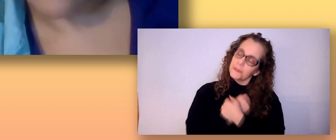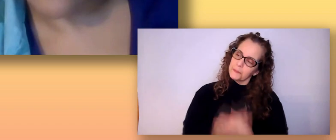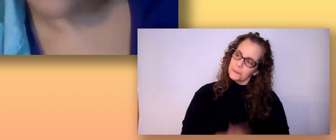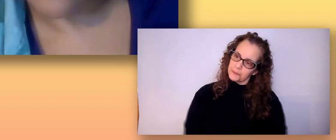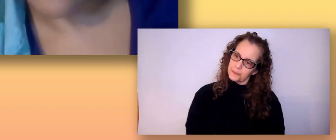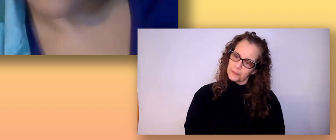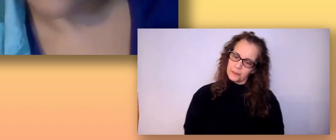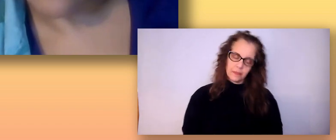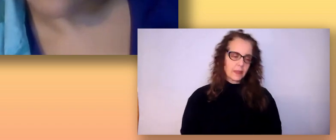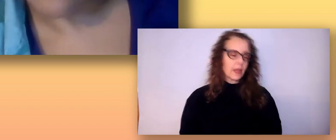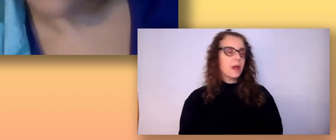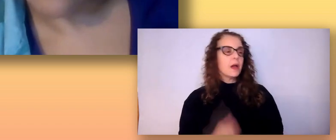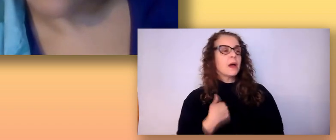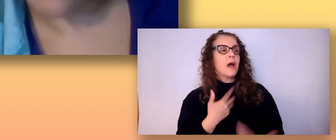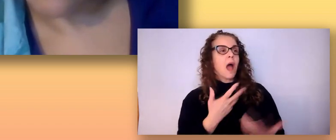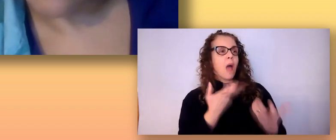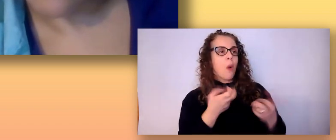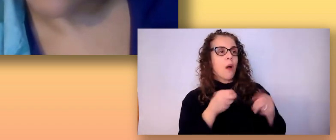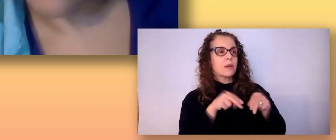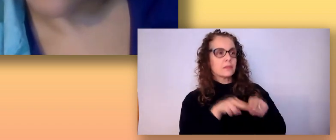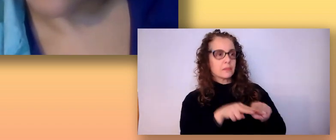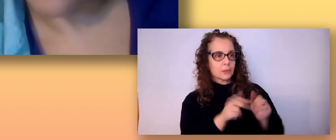I want to go to bed with my wife.